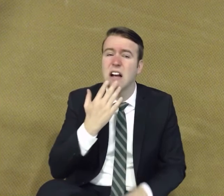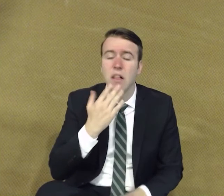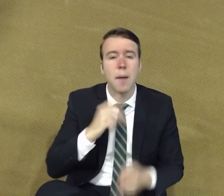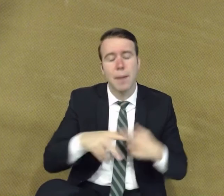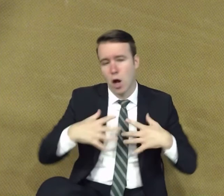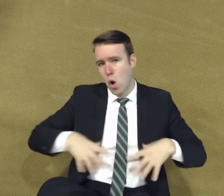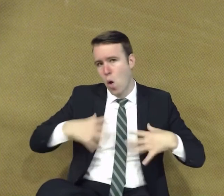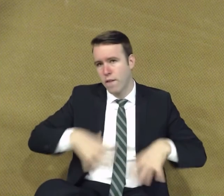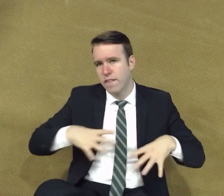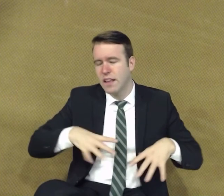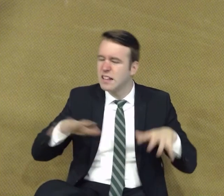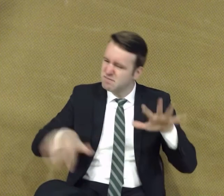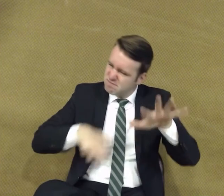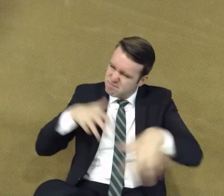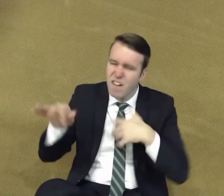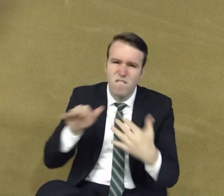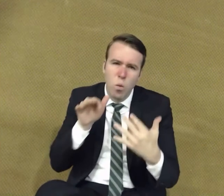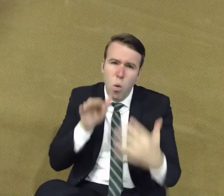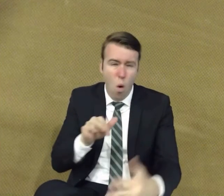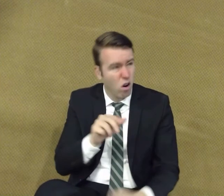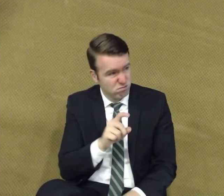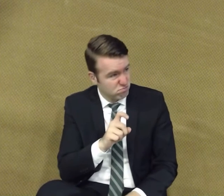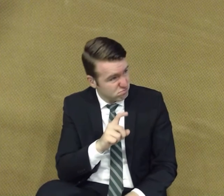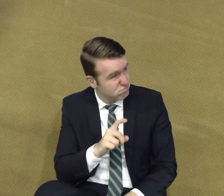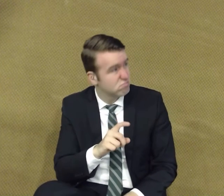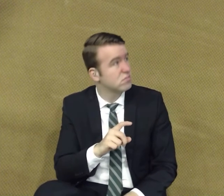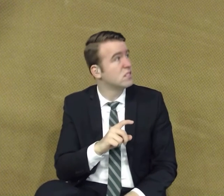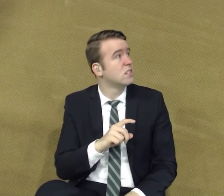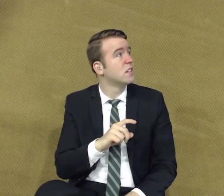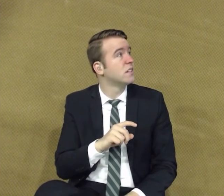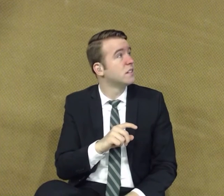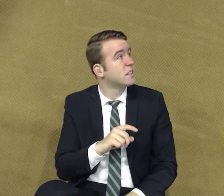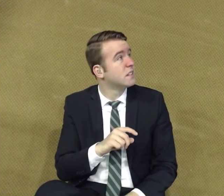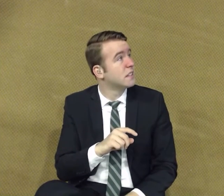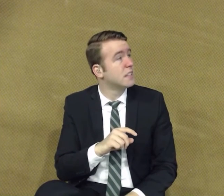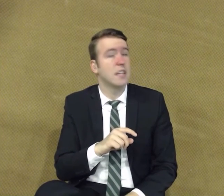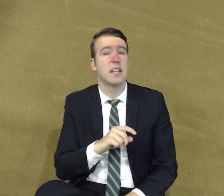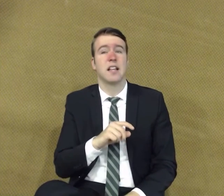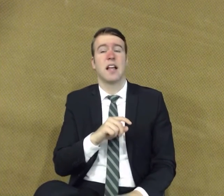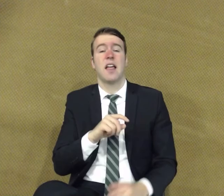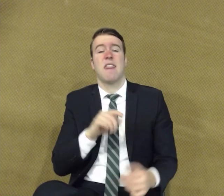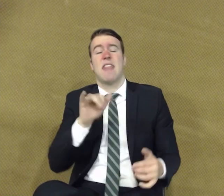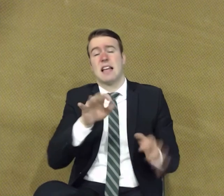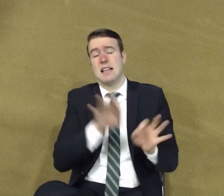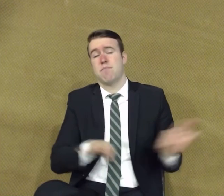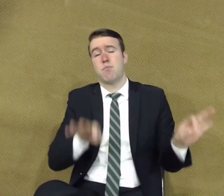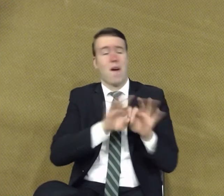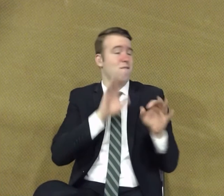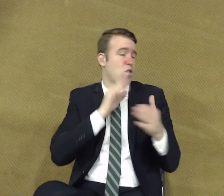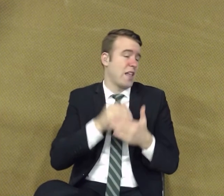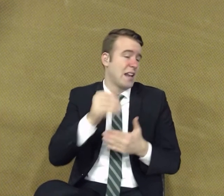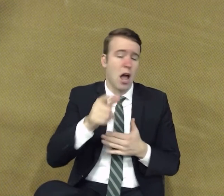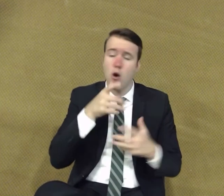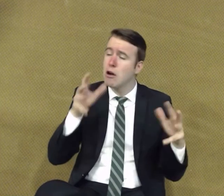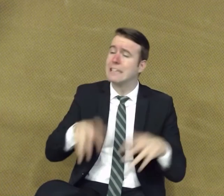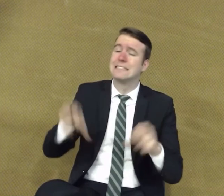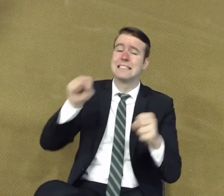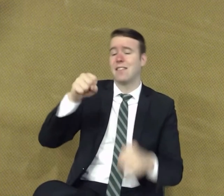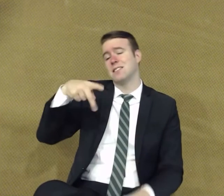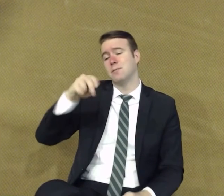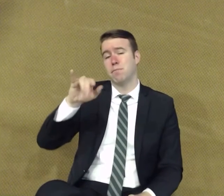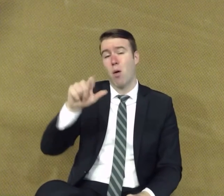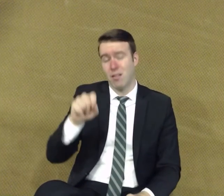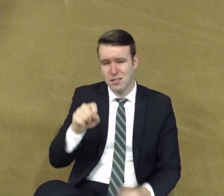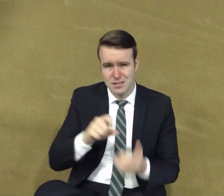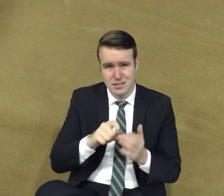meaning clothing, the spoils of war, of divers colors meet for the necks of them that take the